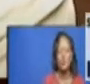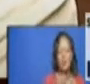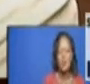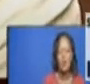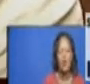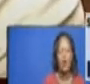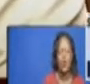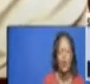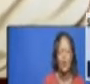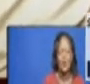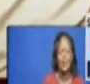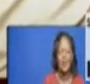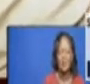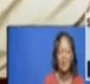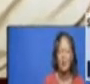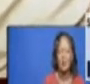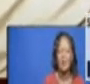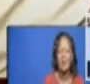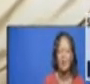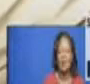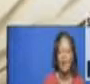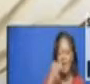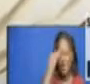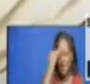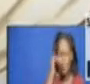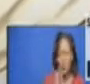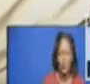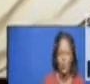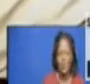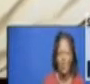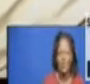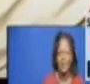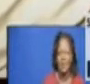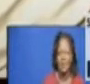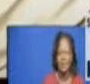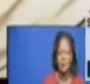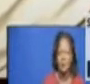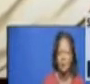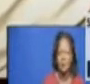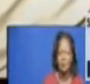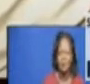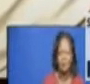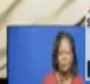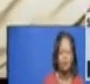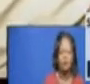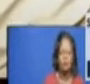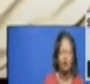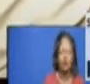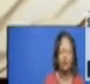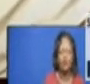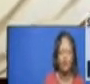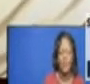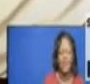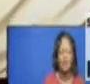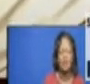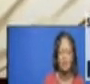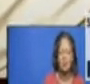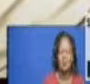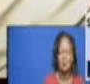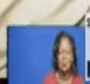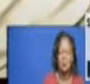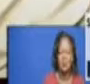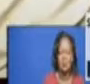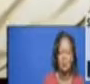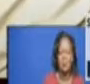times, I know that it is really a situation that I looked forward